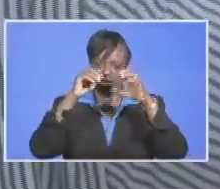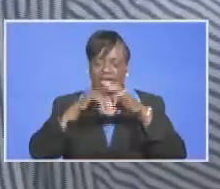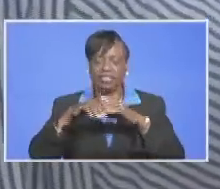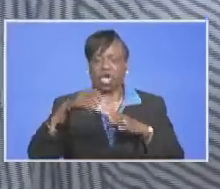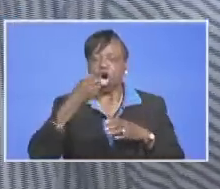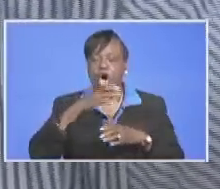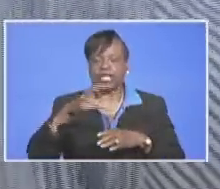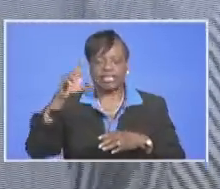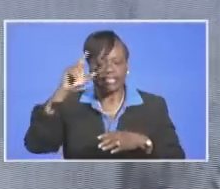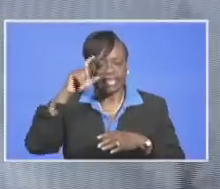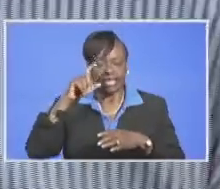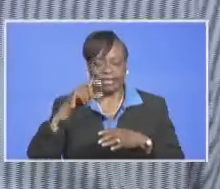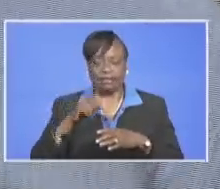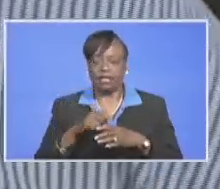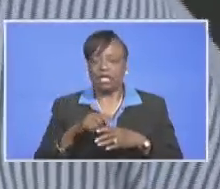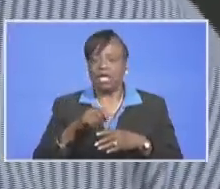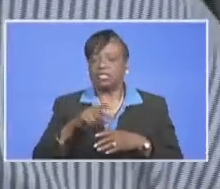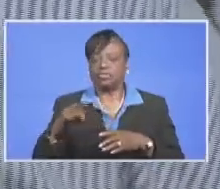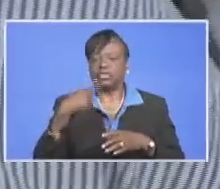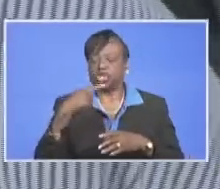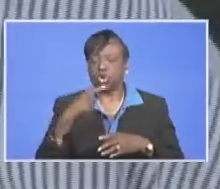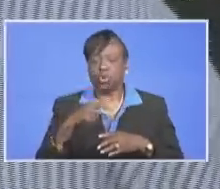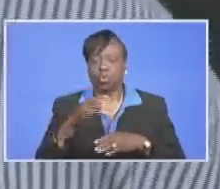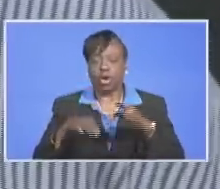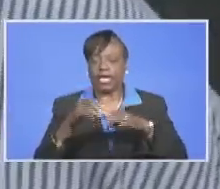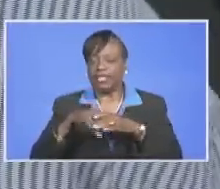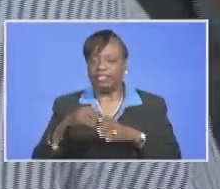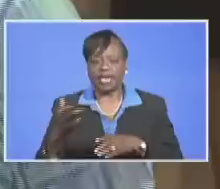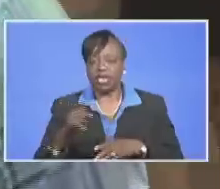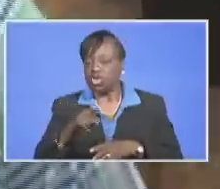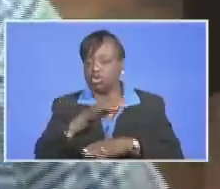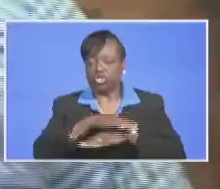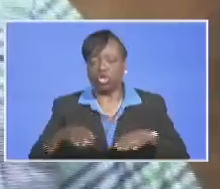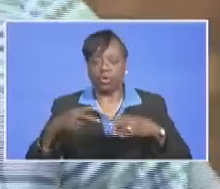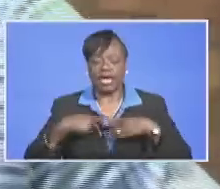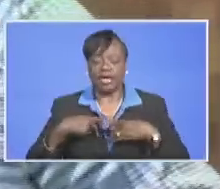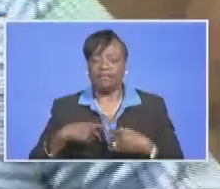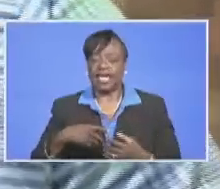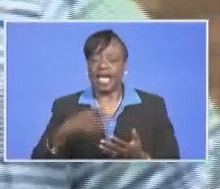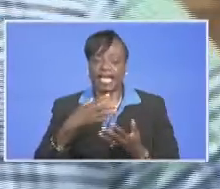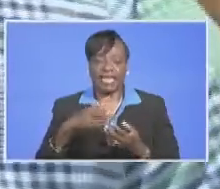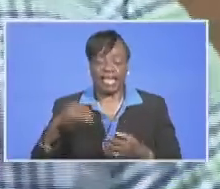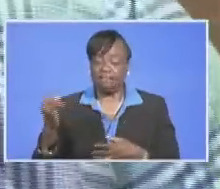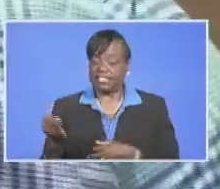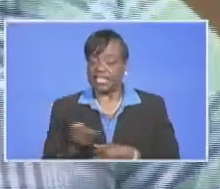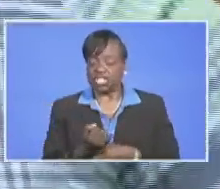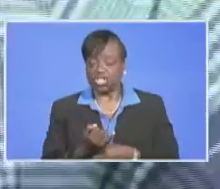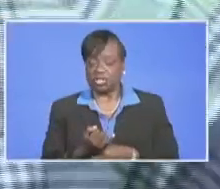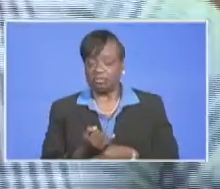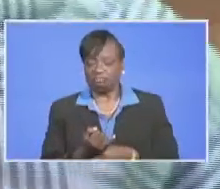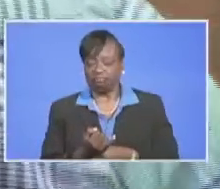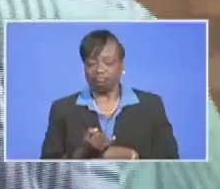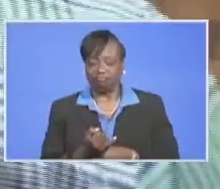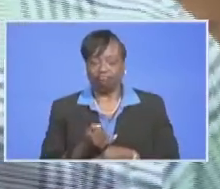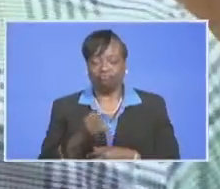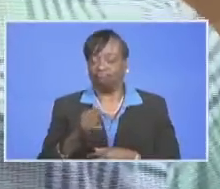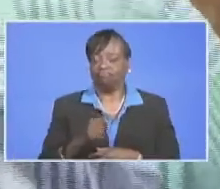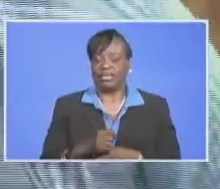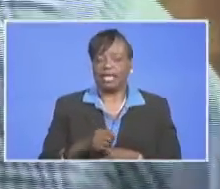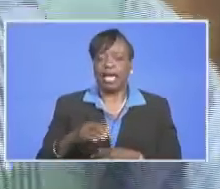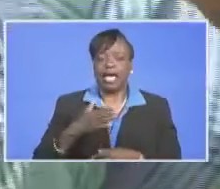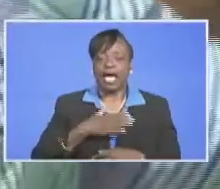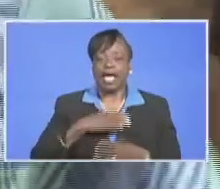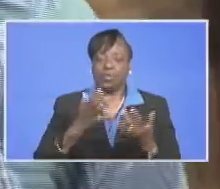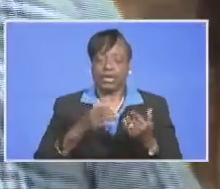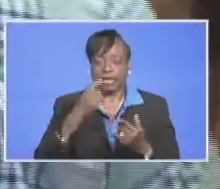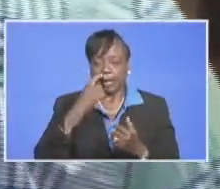inside there to be told, you don't have an invitation. You cannot come inside. Actually, I waited 12 years for this to support my little sister. She graduated at C.V. Bethel.